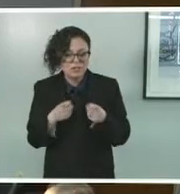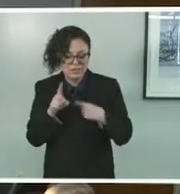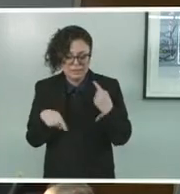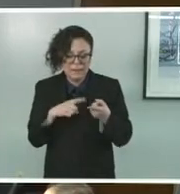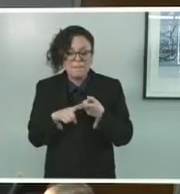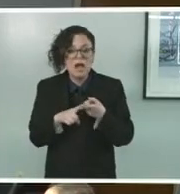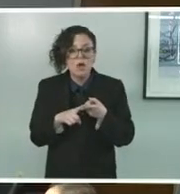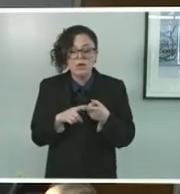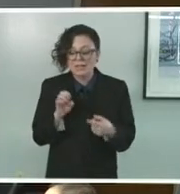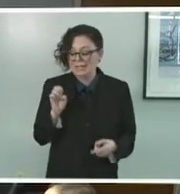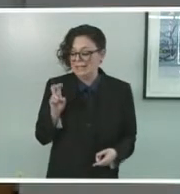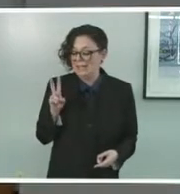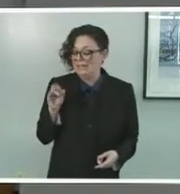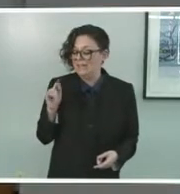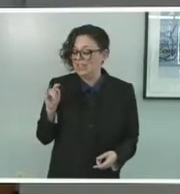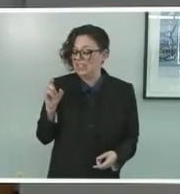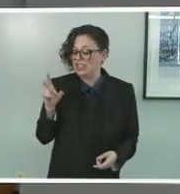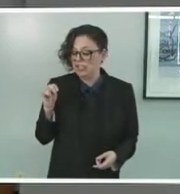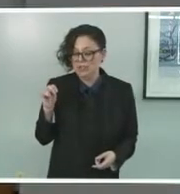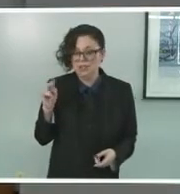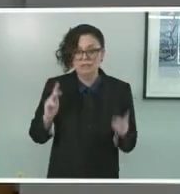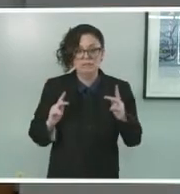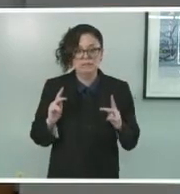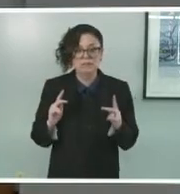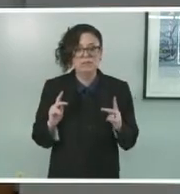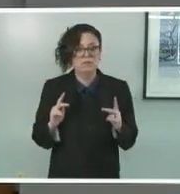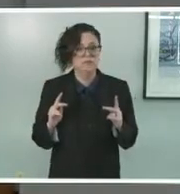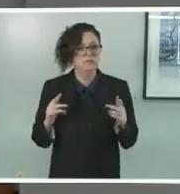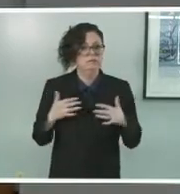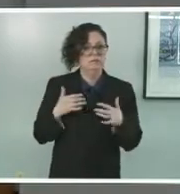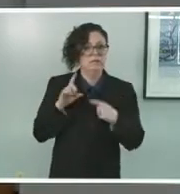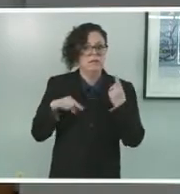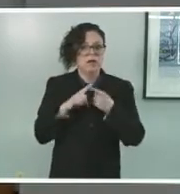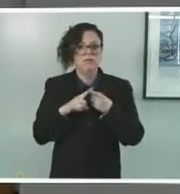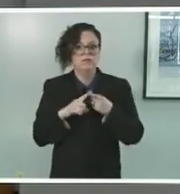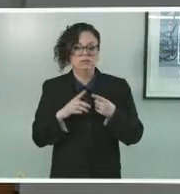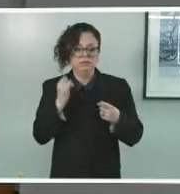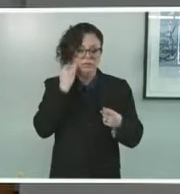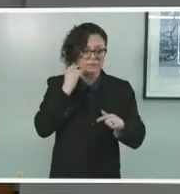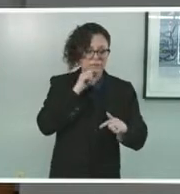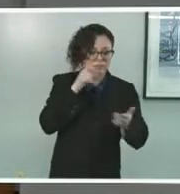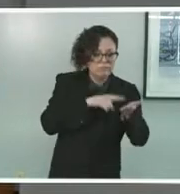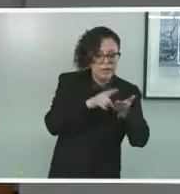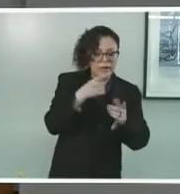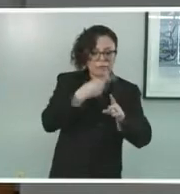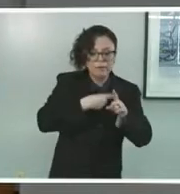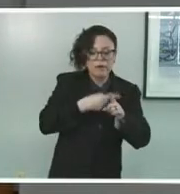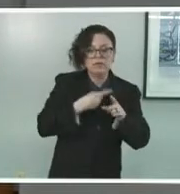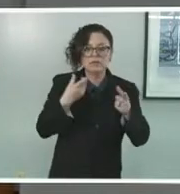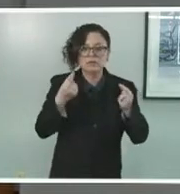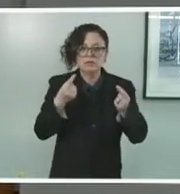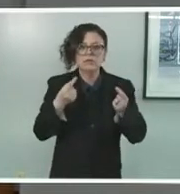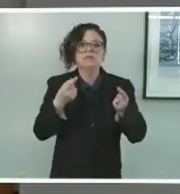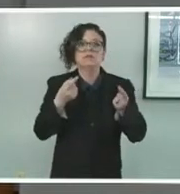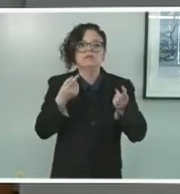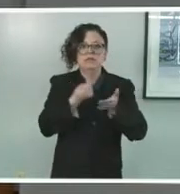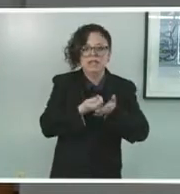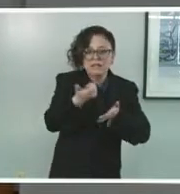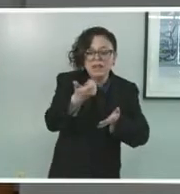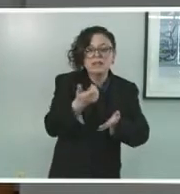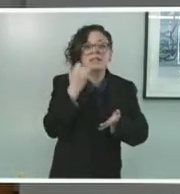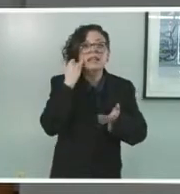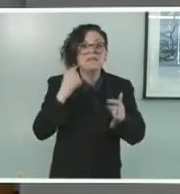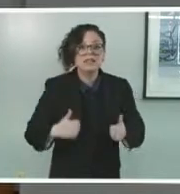evictions, because I know the county's taken action around evictions during this time. So this person asked, living in a hotel, is it